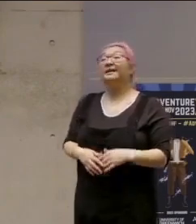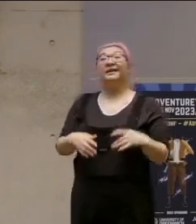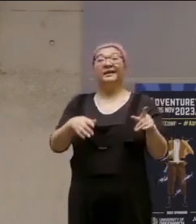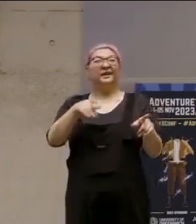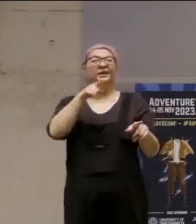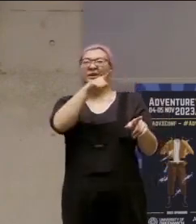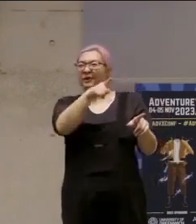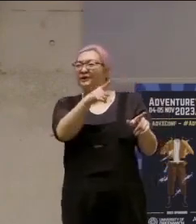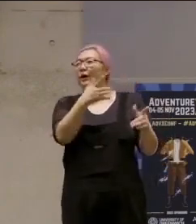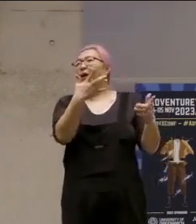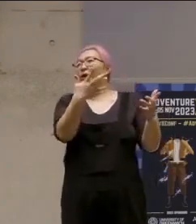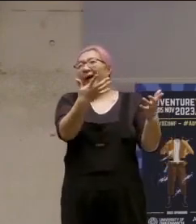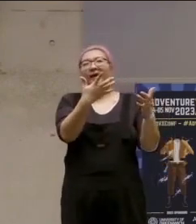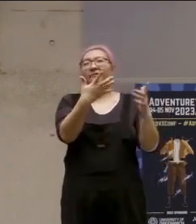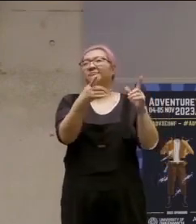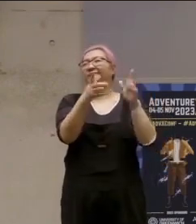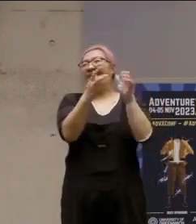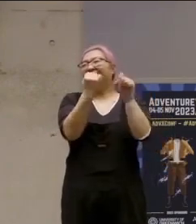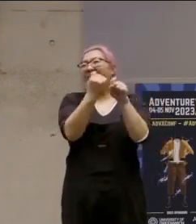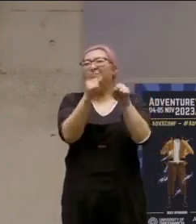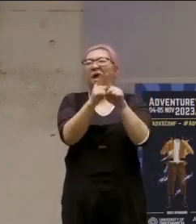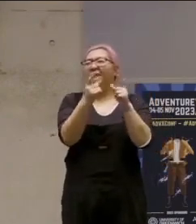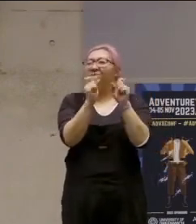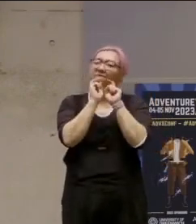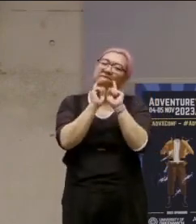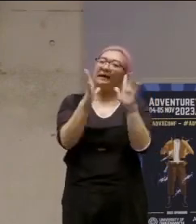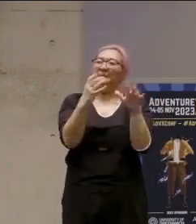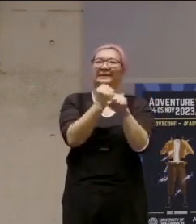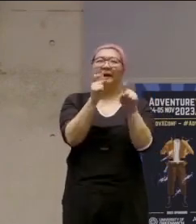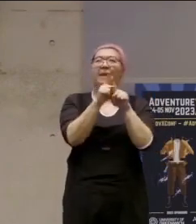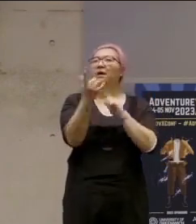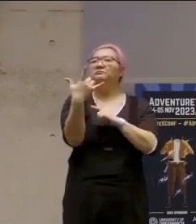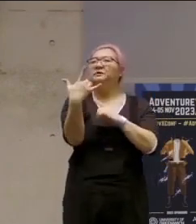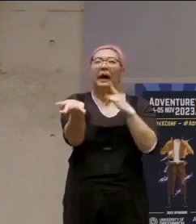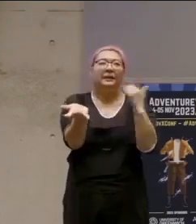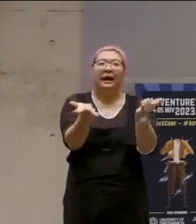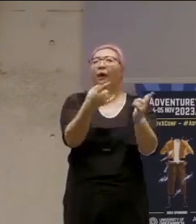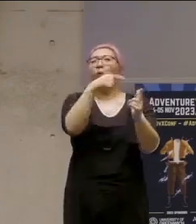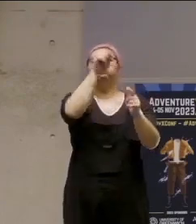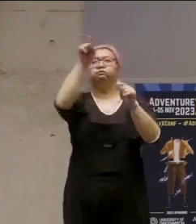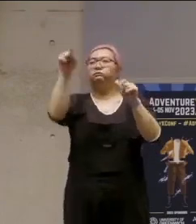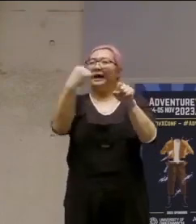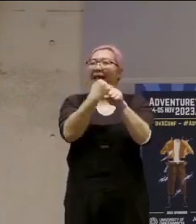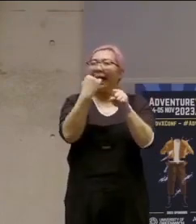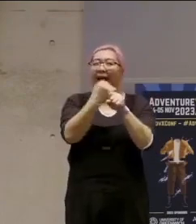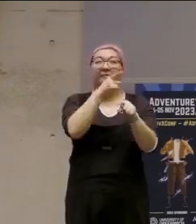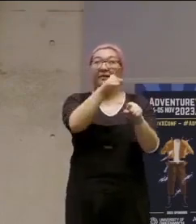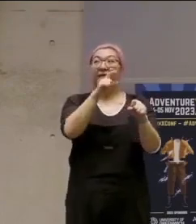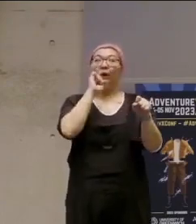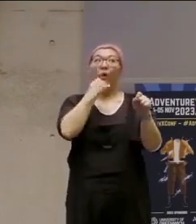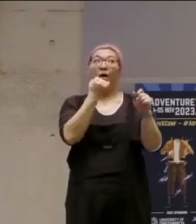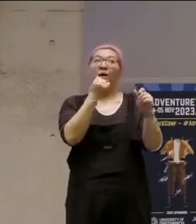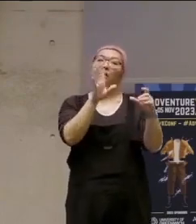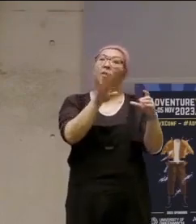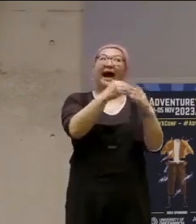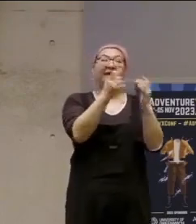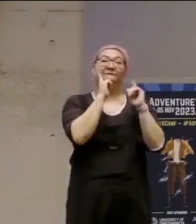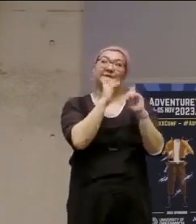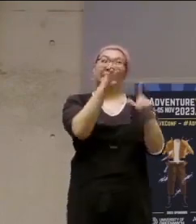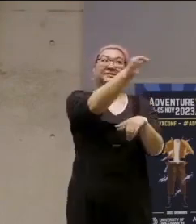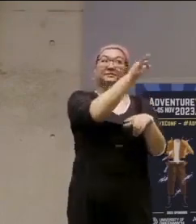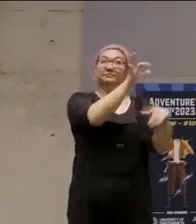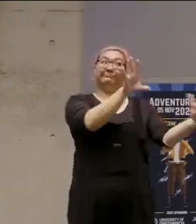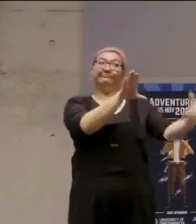It's looking around you and almost trying to find the level design in your experiences, trying to find the level